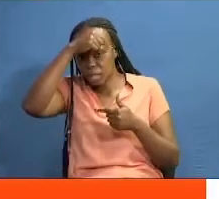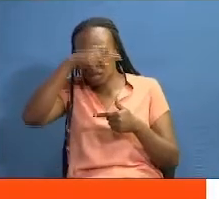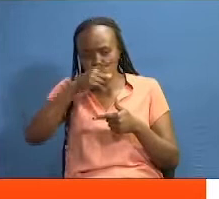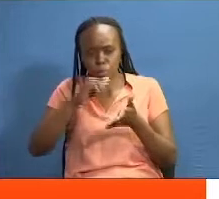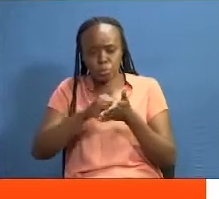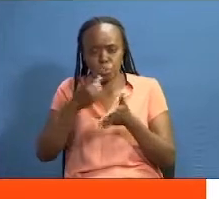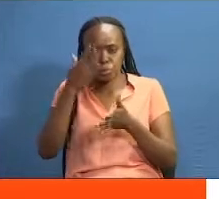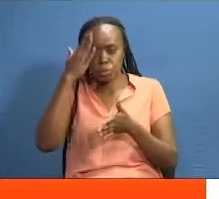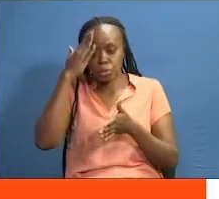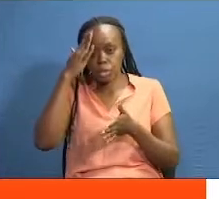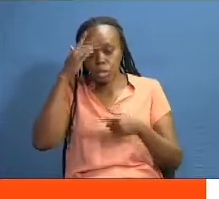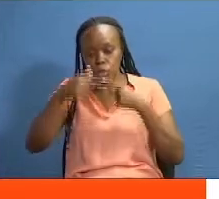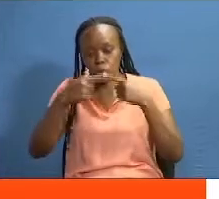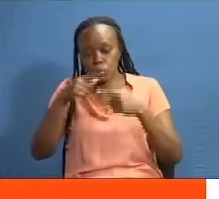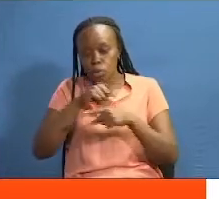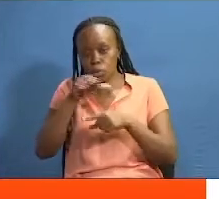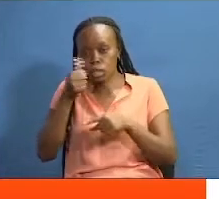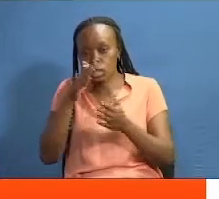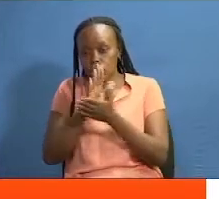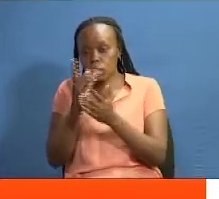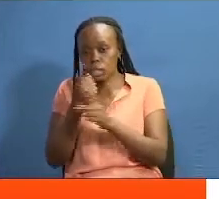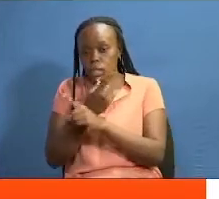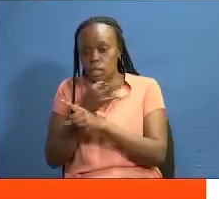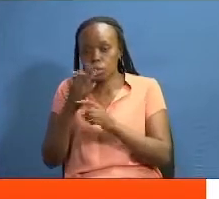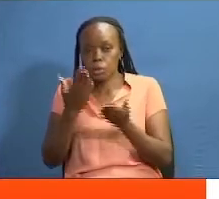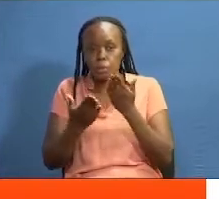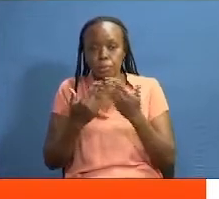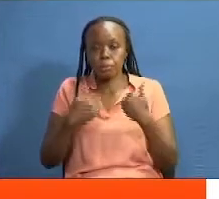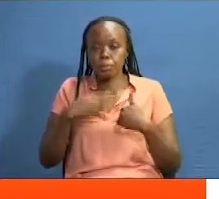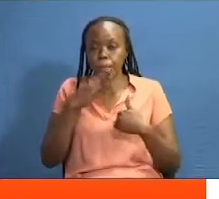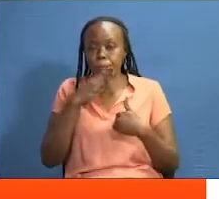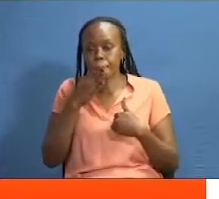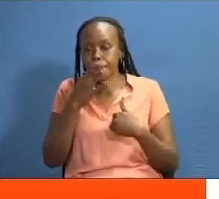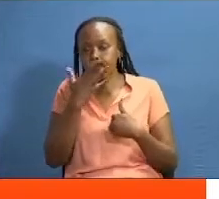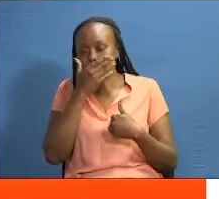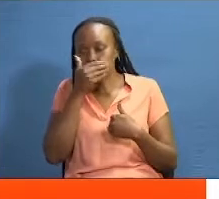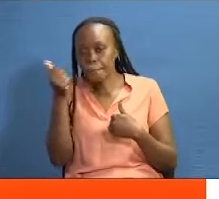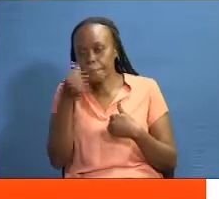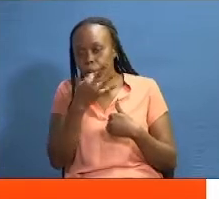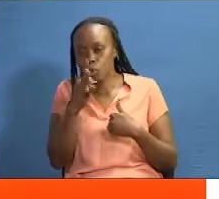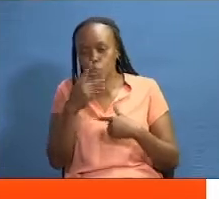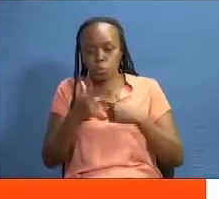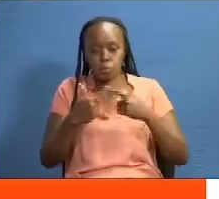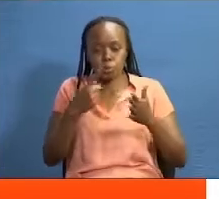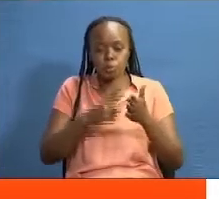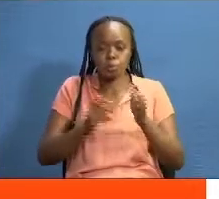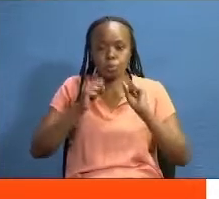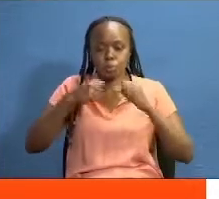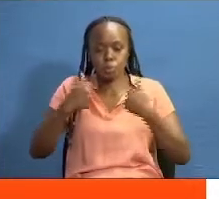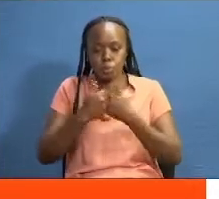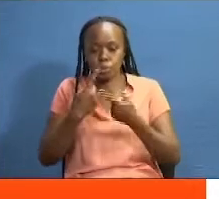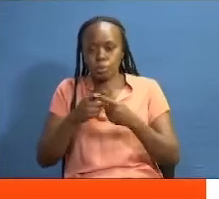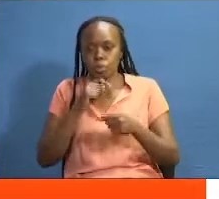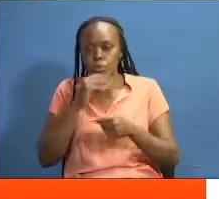That, probably when they go to other sectors of employment, they might be considered based on the productivity, based on what they can do, but not